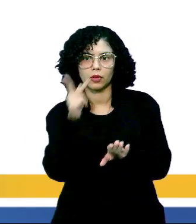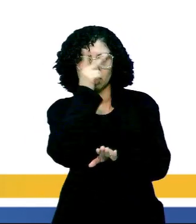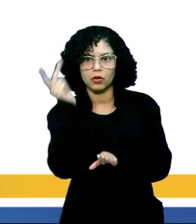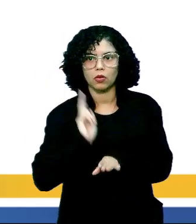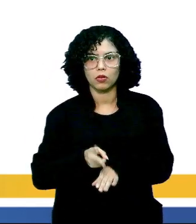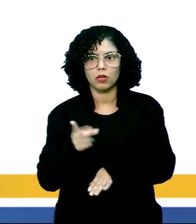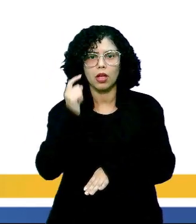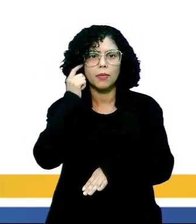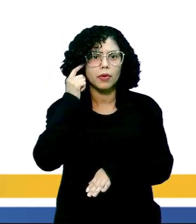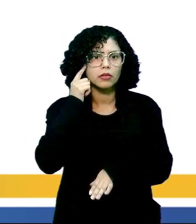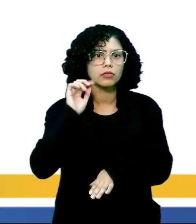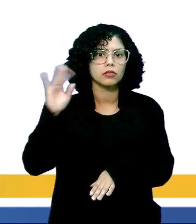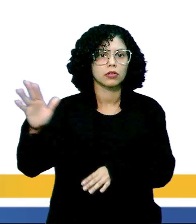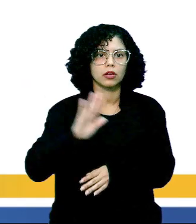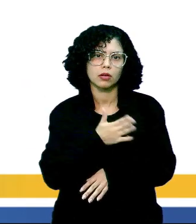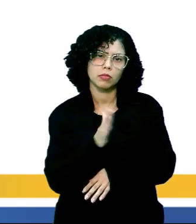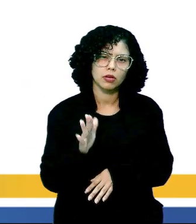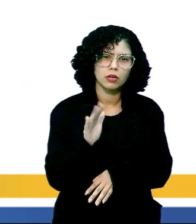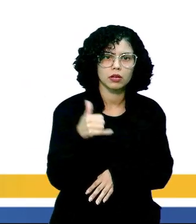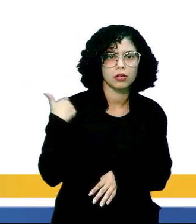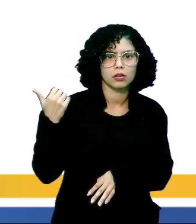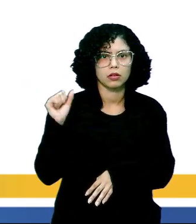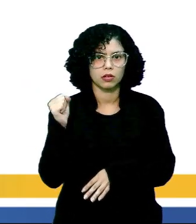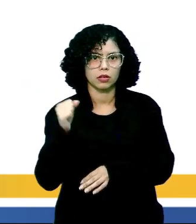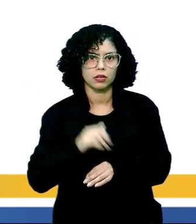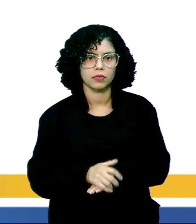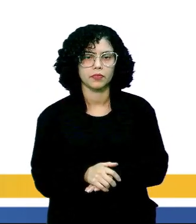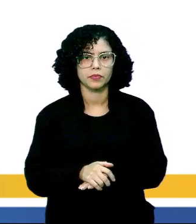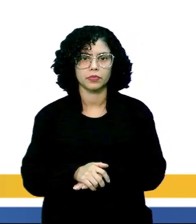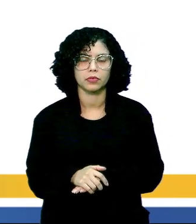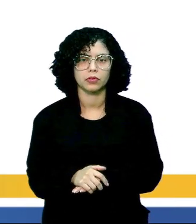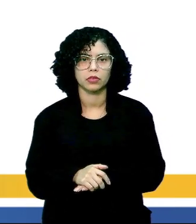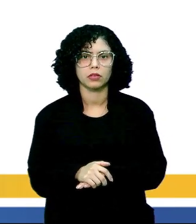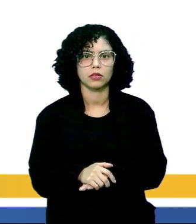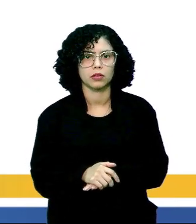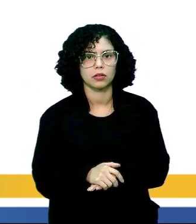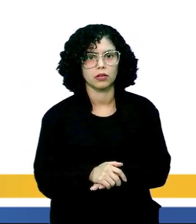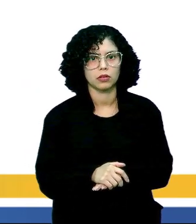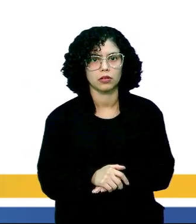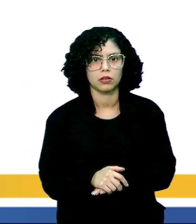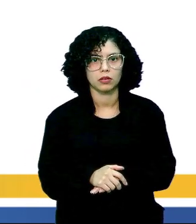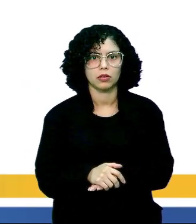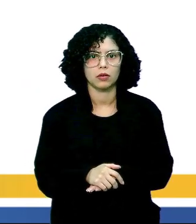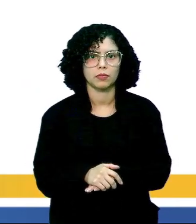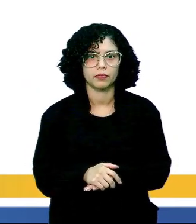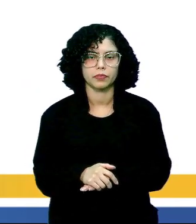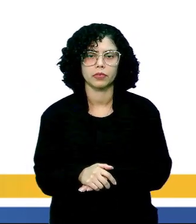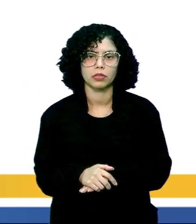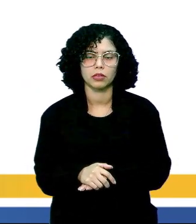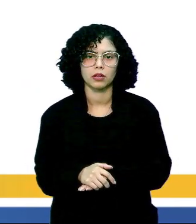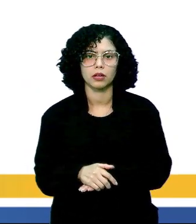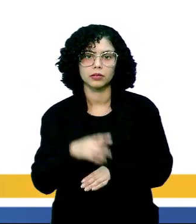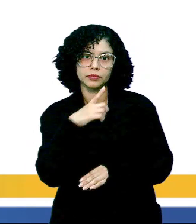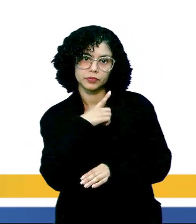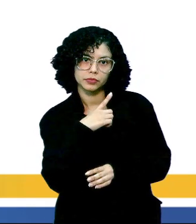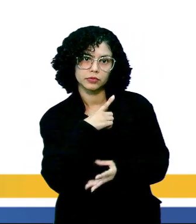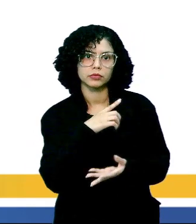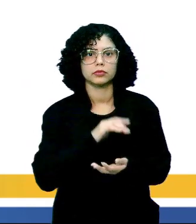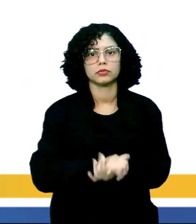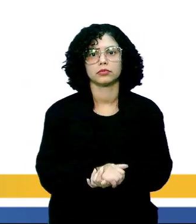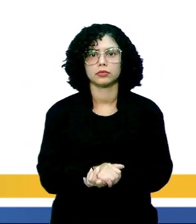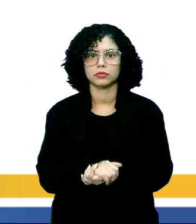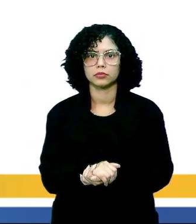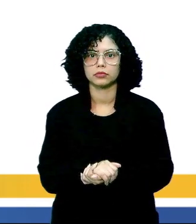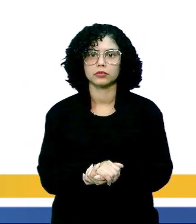many people can't imagine how they ever got along without a portable phone. However,